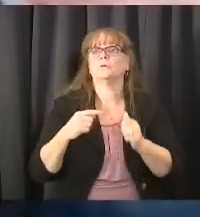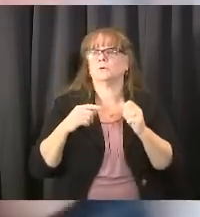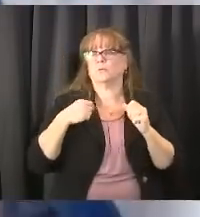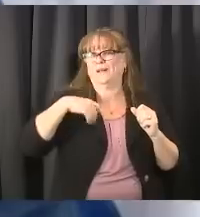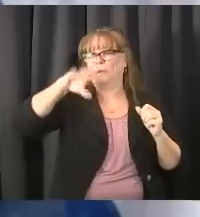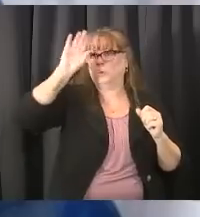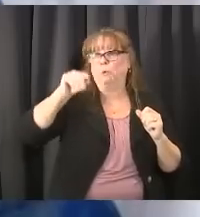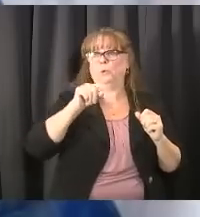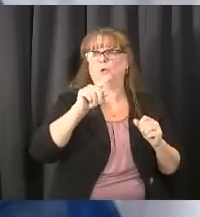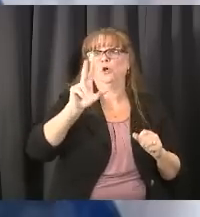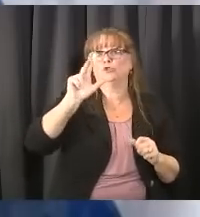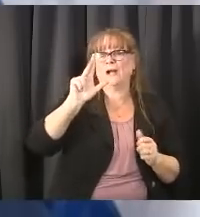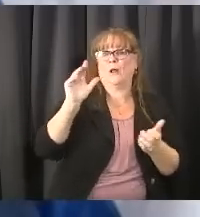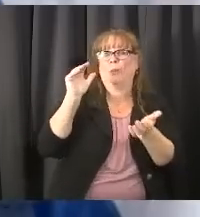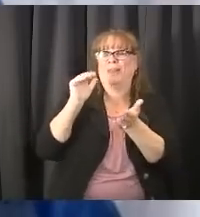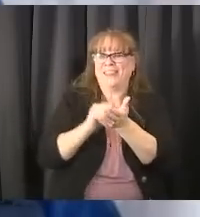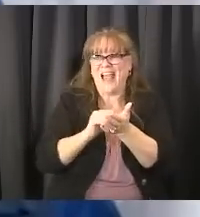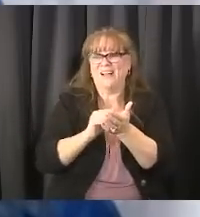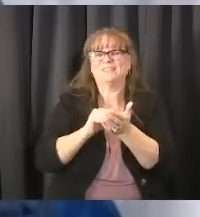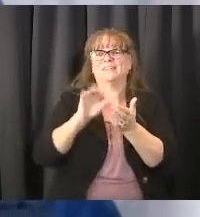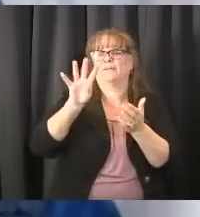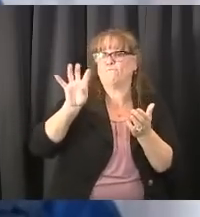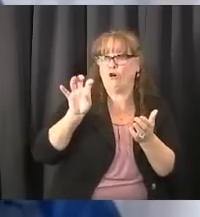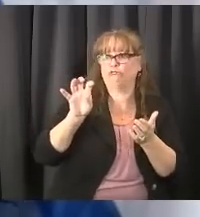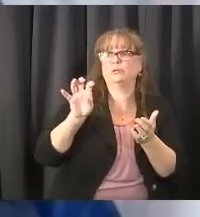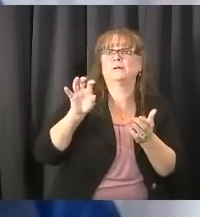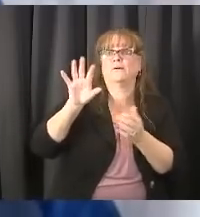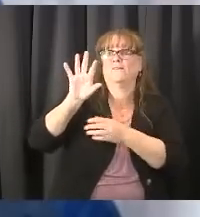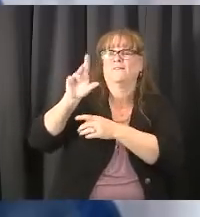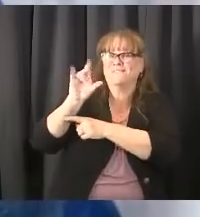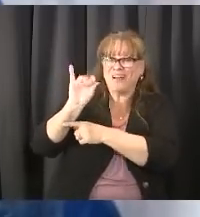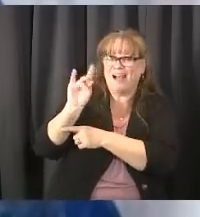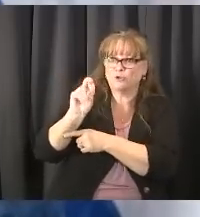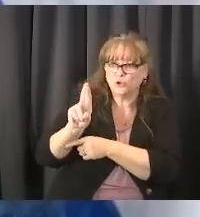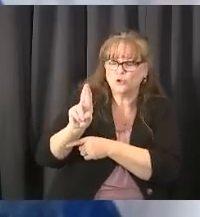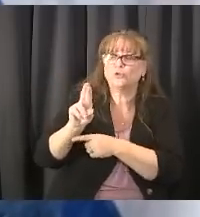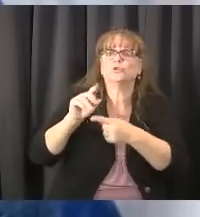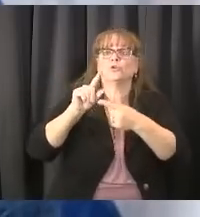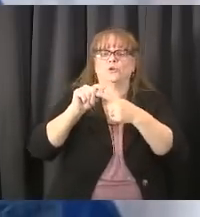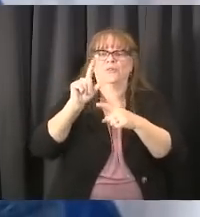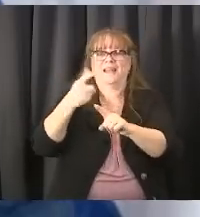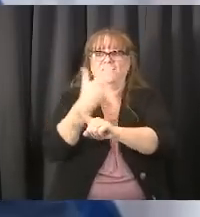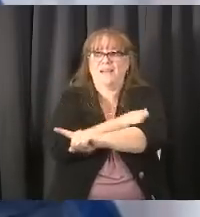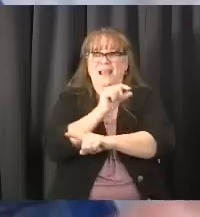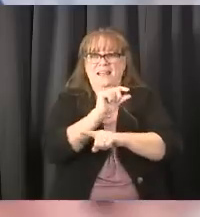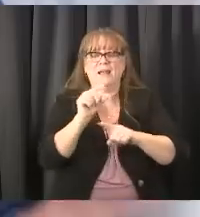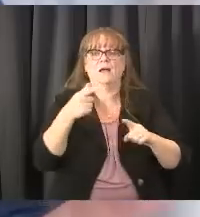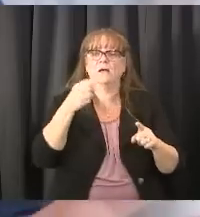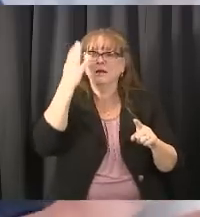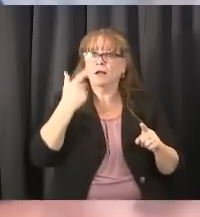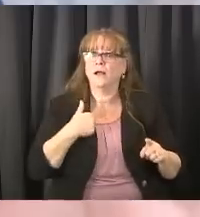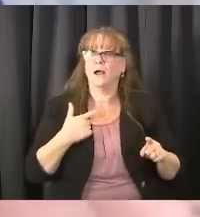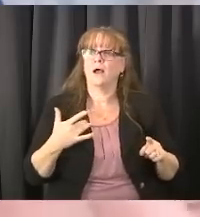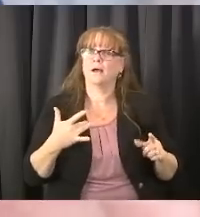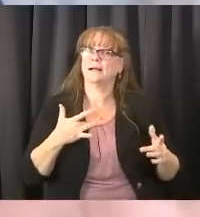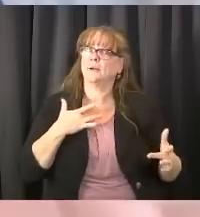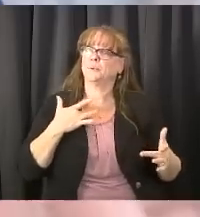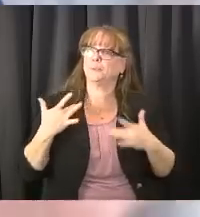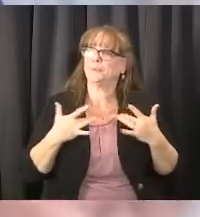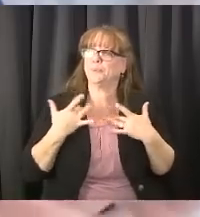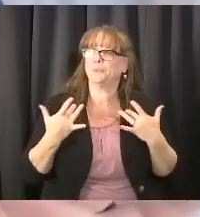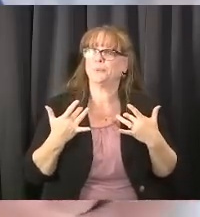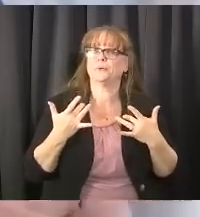to support our vaccination efforts. So we're very excited about what we believe to be a temporary boost next week. And the reason we're receiving that is because the